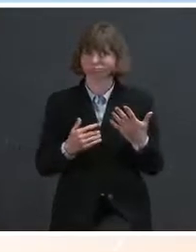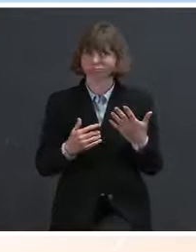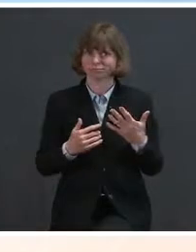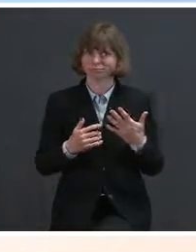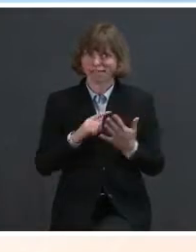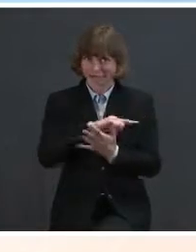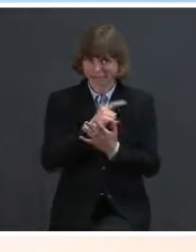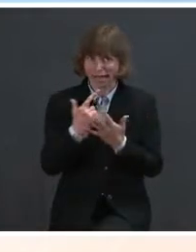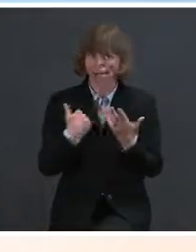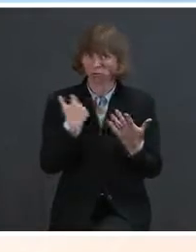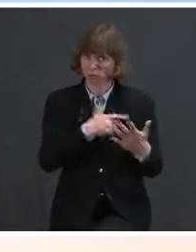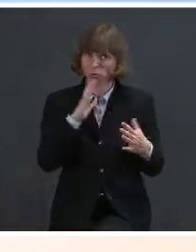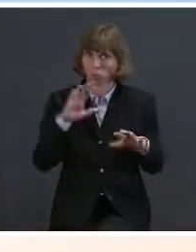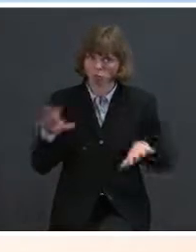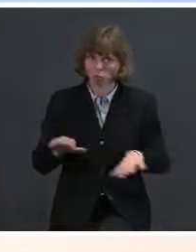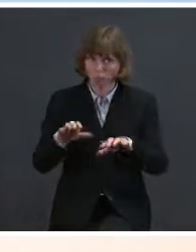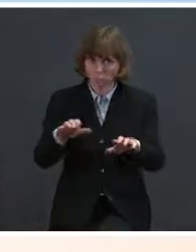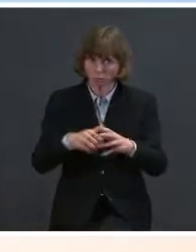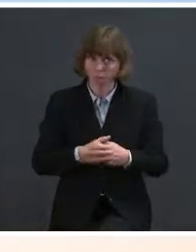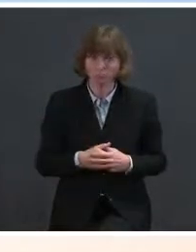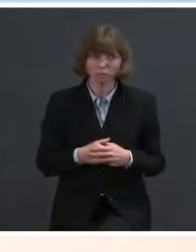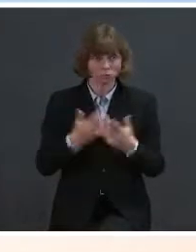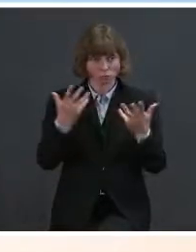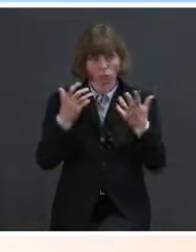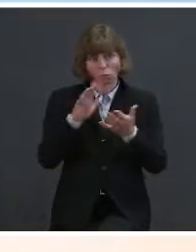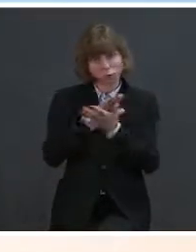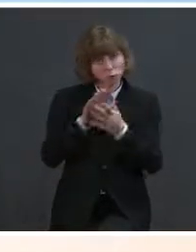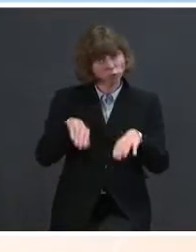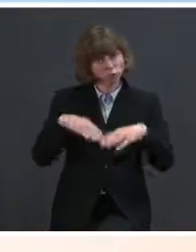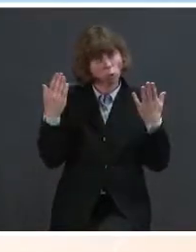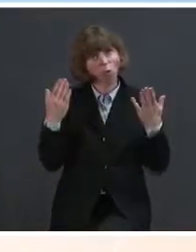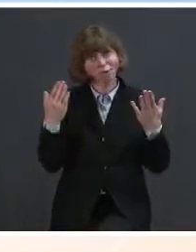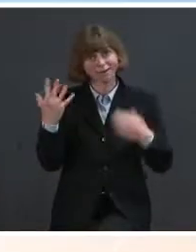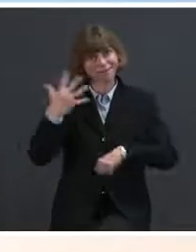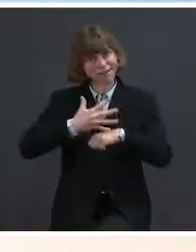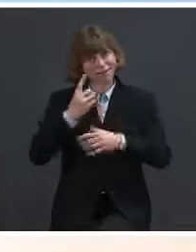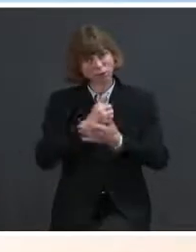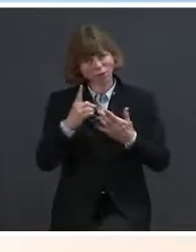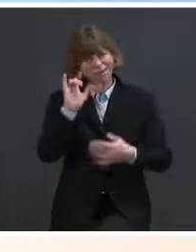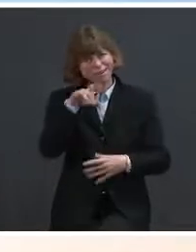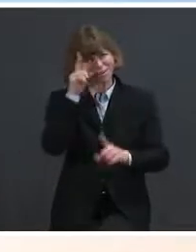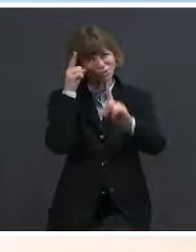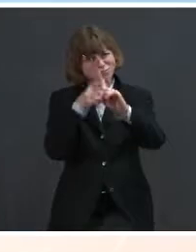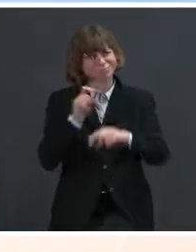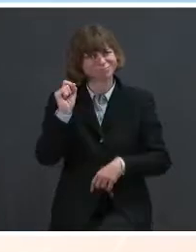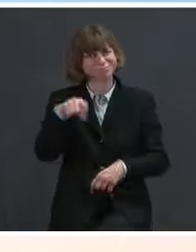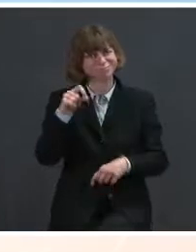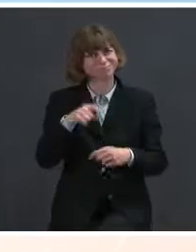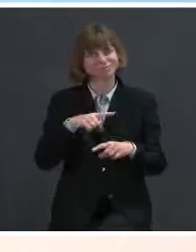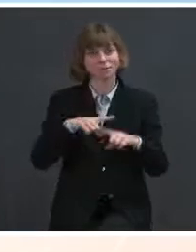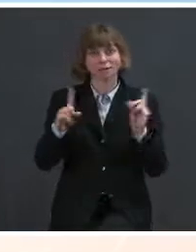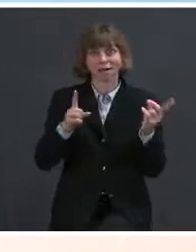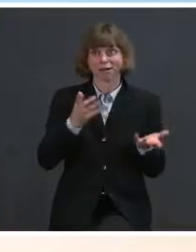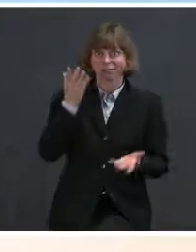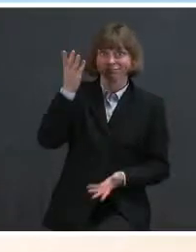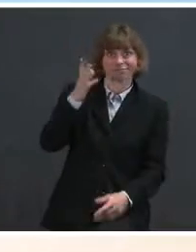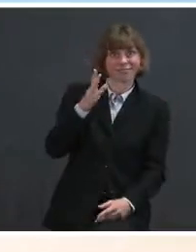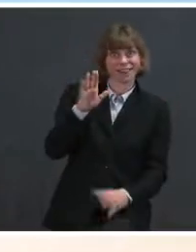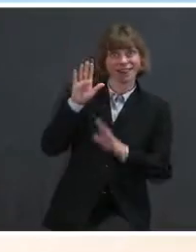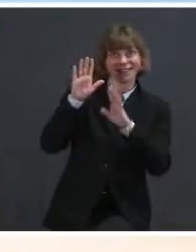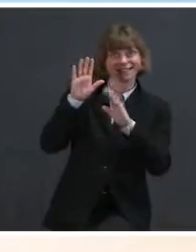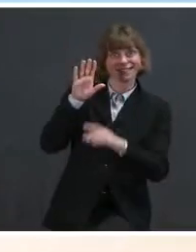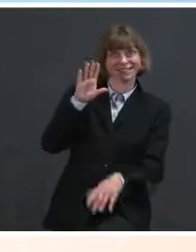have schools reopen and have them reopen in 5 days a week. That's our objective, but it's in the excellent hands of the Secretary of